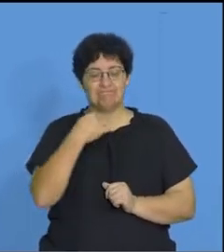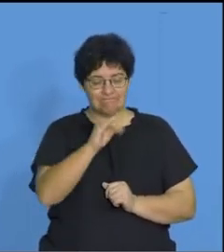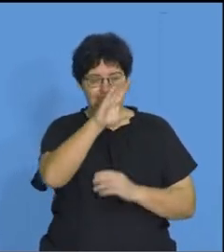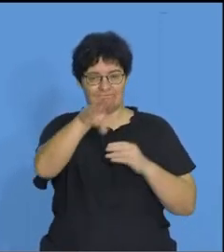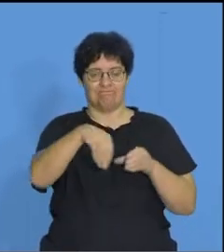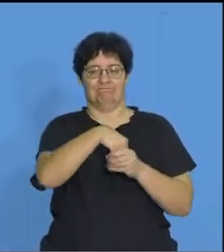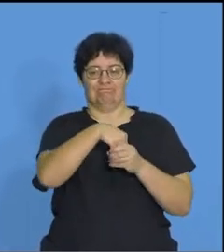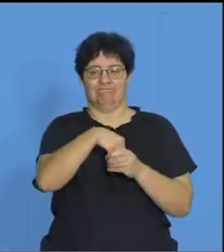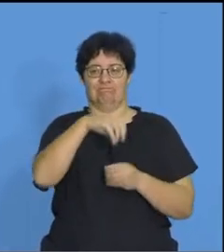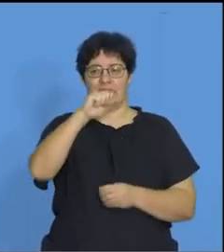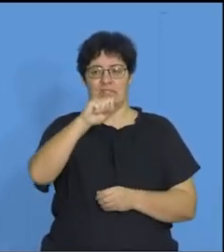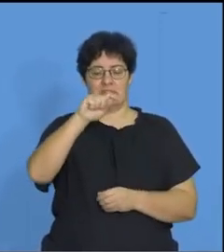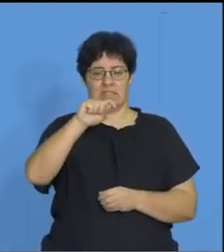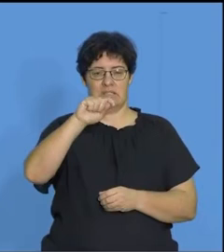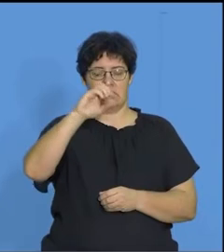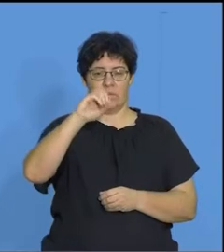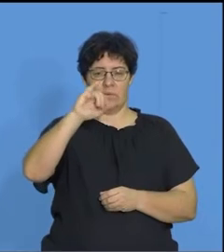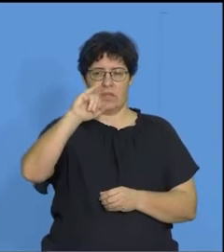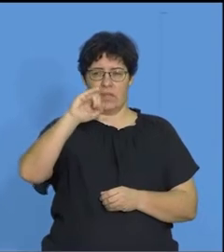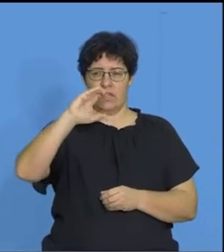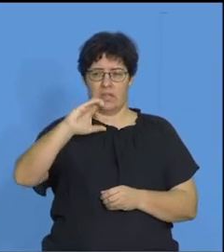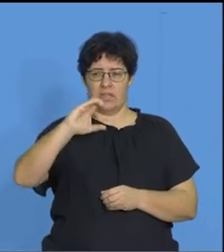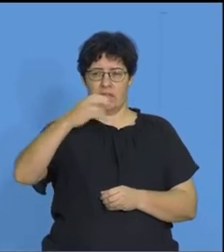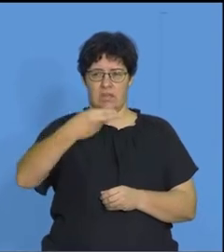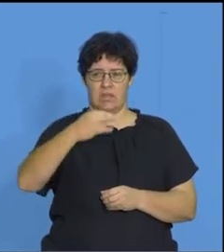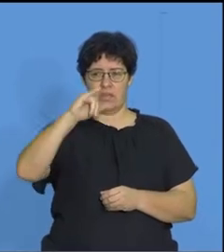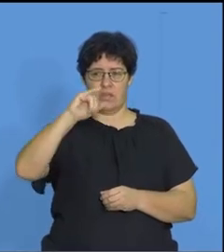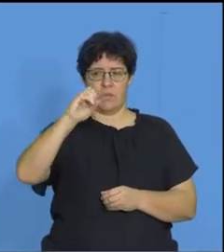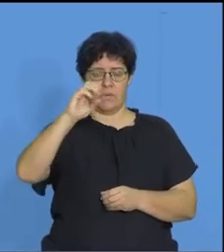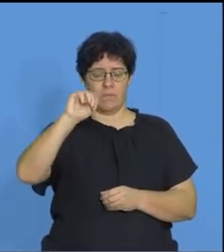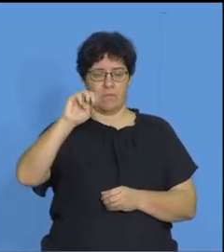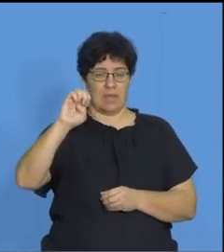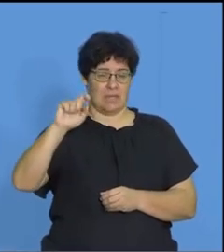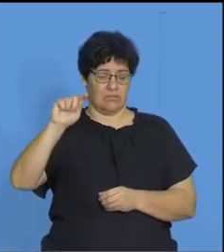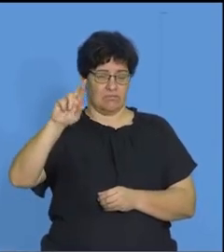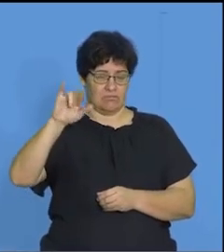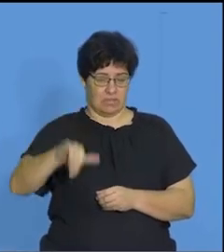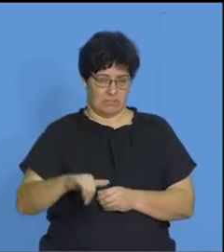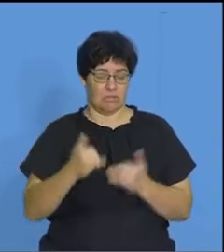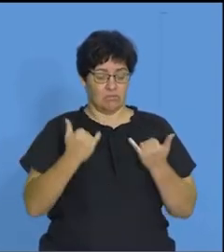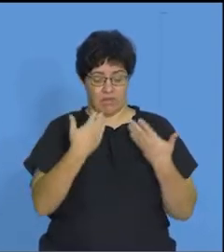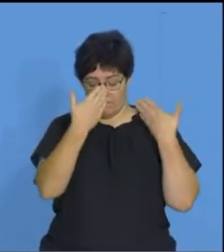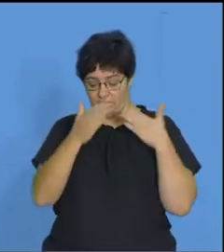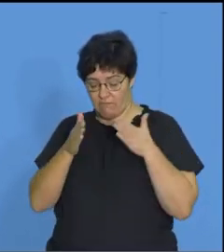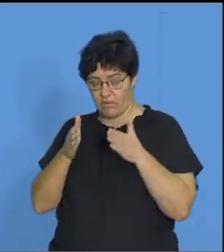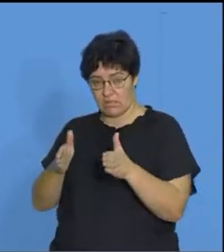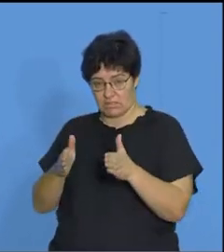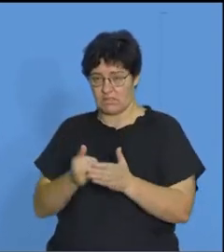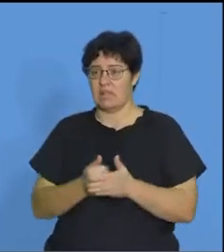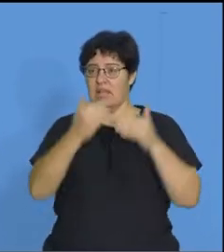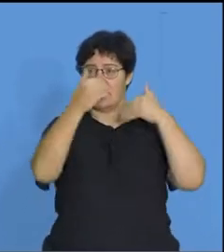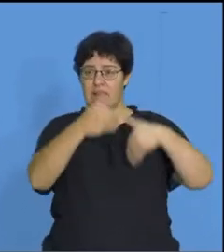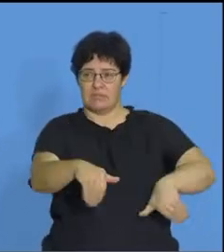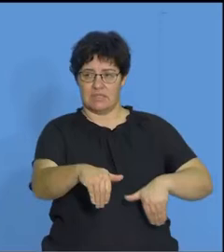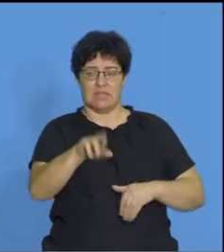still forms a part of stoichiometry, but our attention for this session will be on limiting reagents.